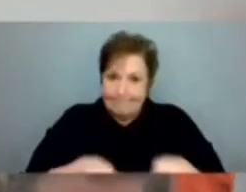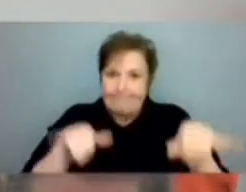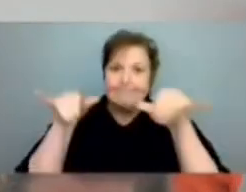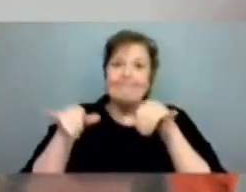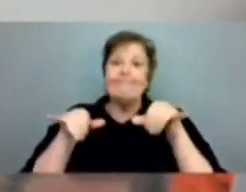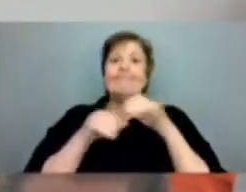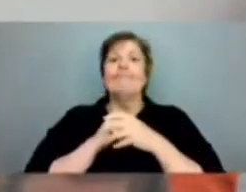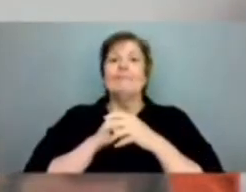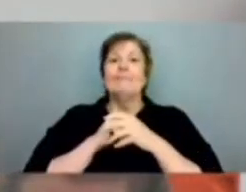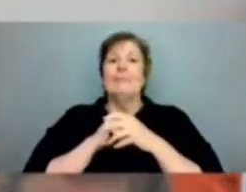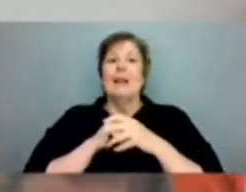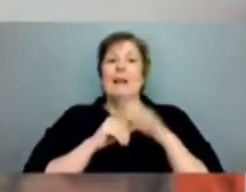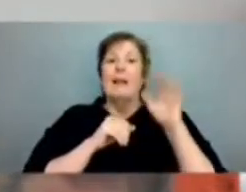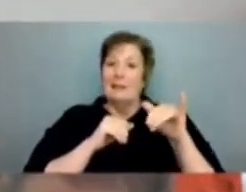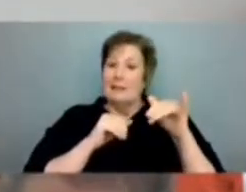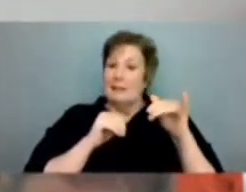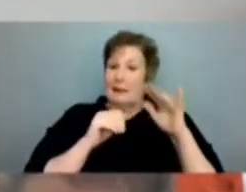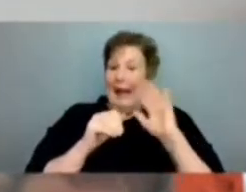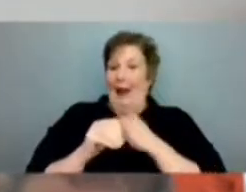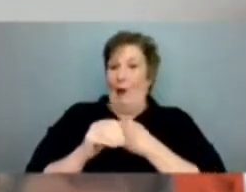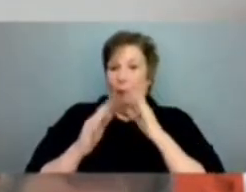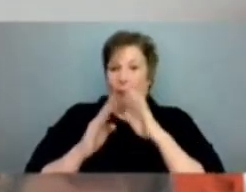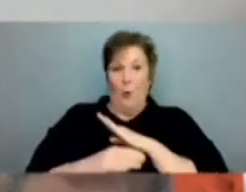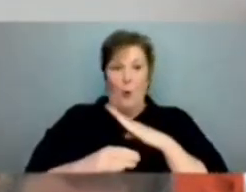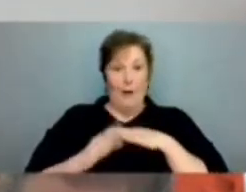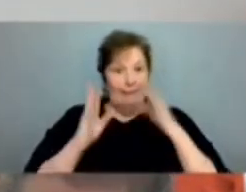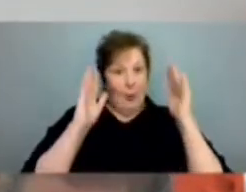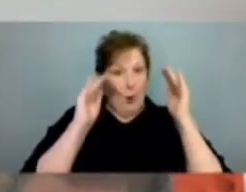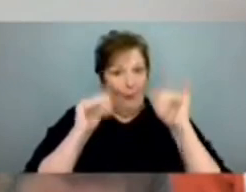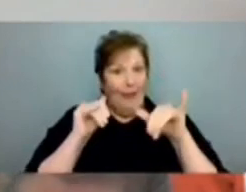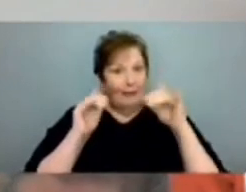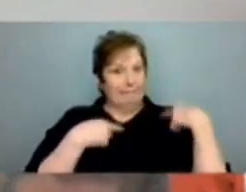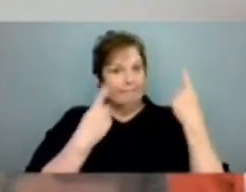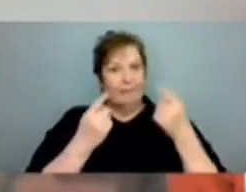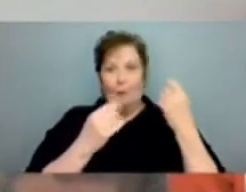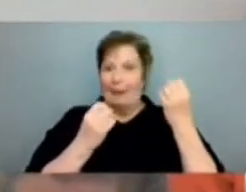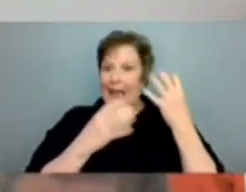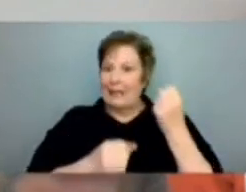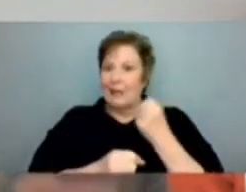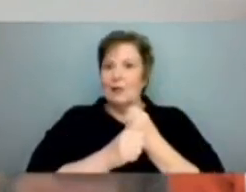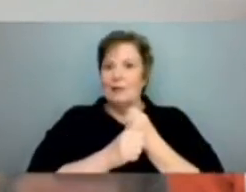This has been the hope of the board for many years, which is why